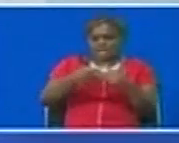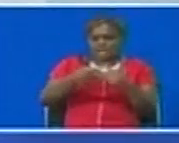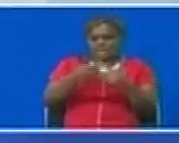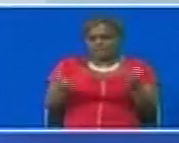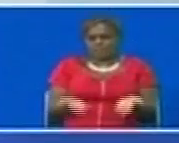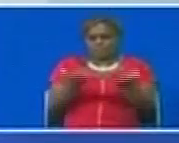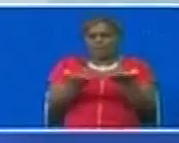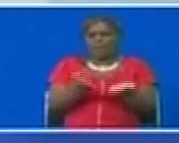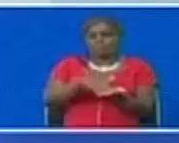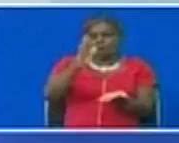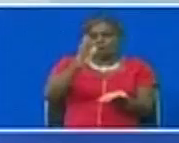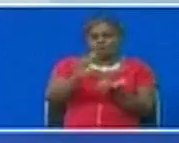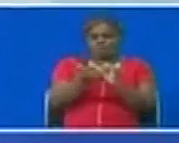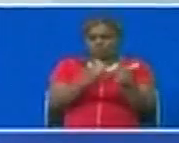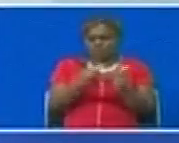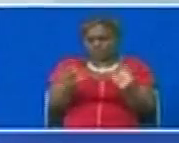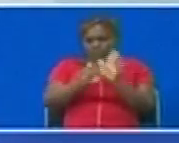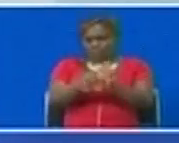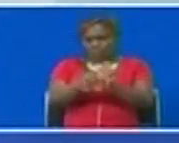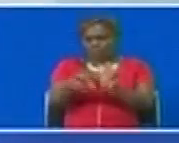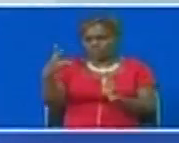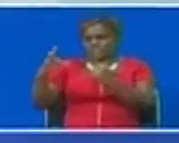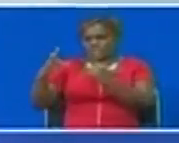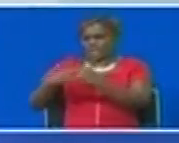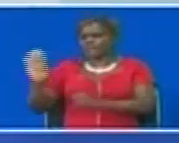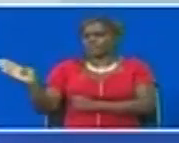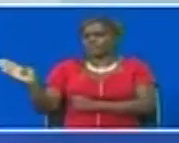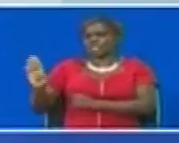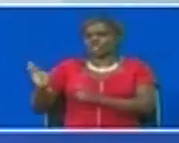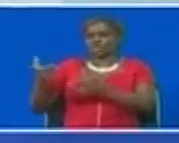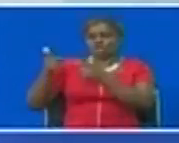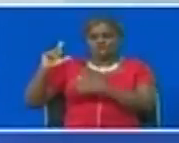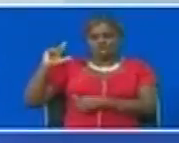more competitive, such as the 28 billion shilling second container terminal.